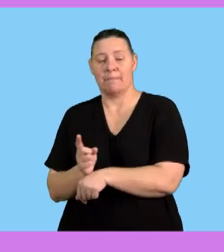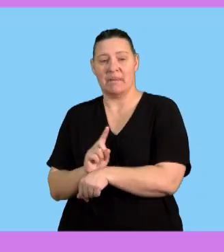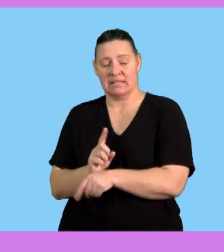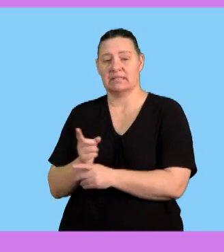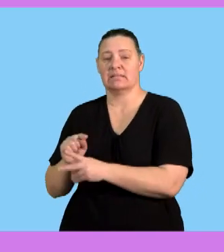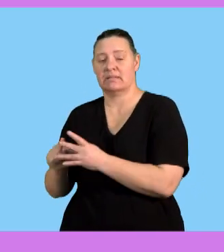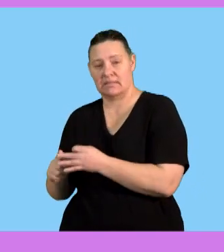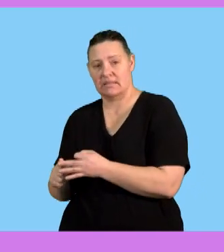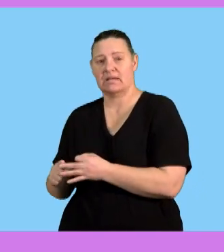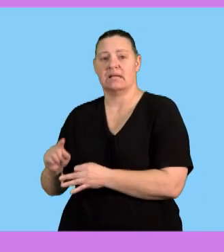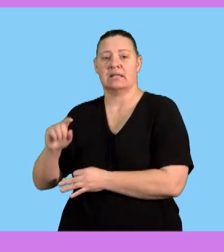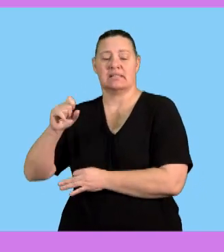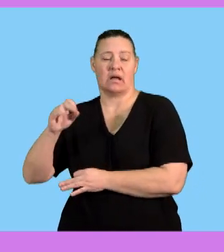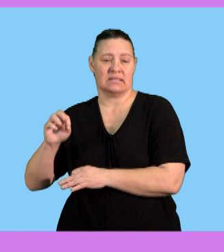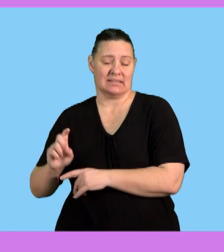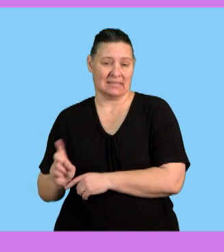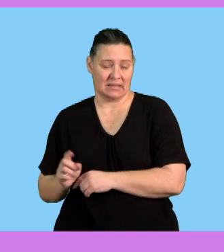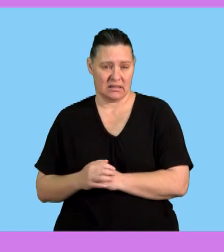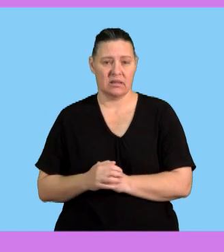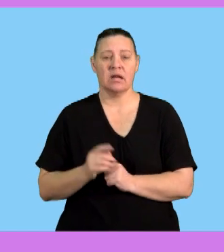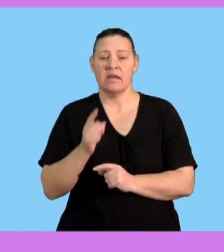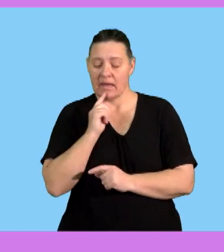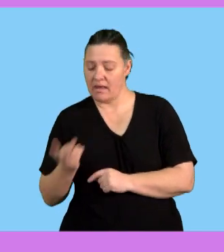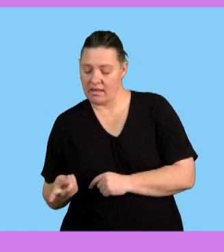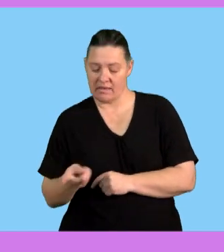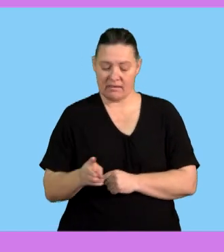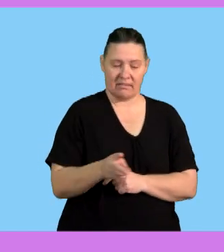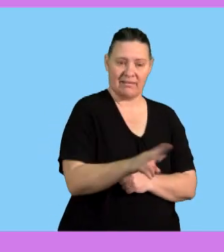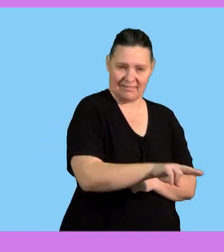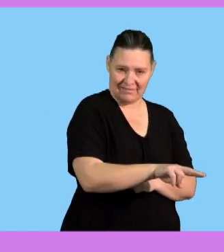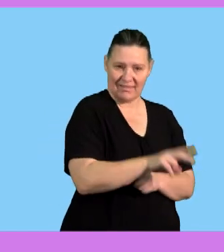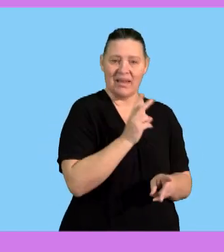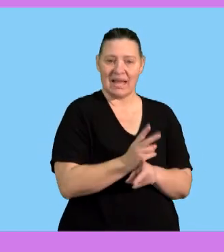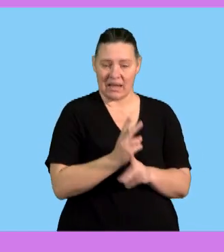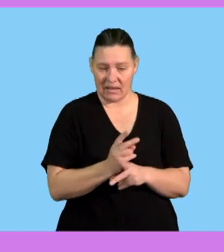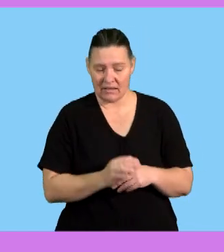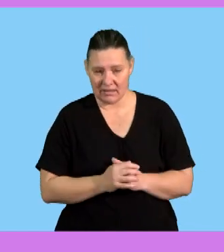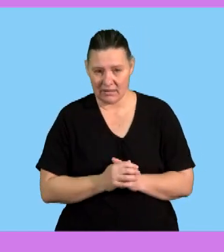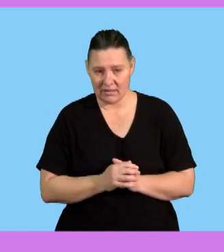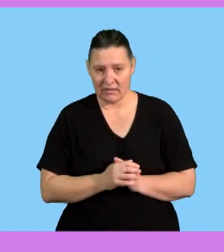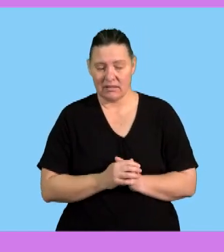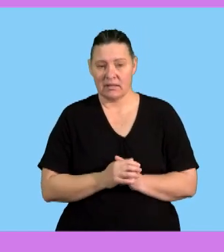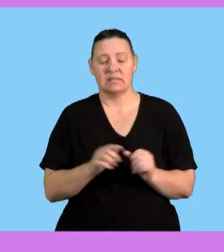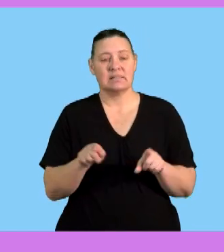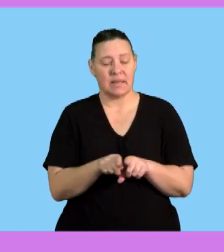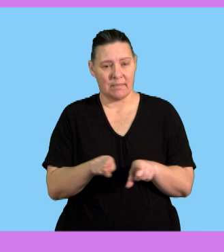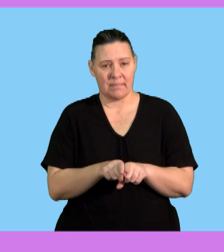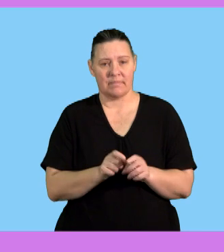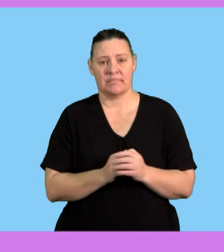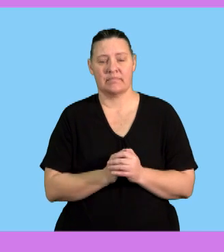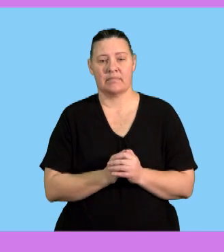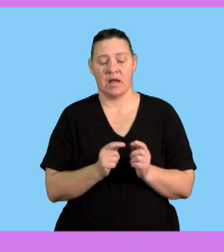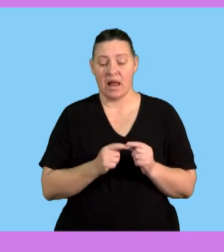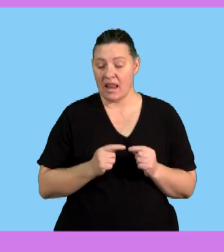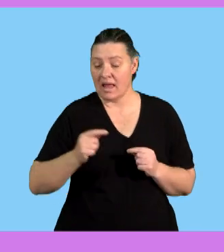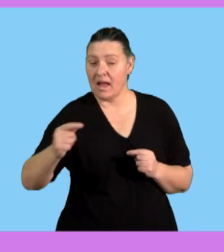as to seconds, and from seconds to minutes and to hours. And you should also be able to convert the